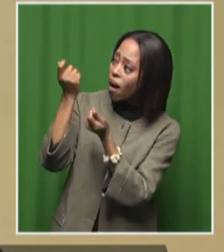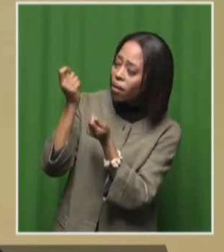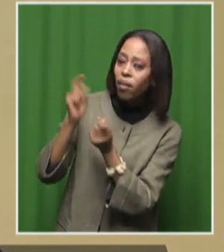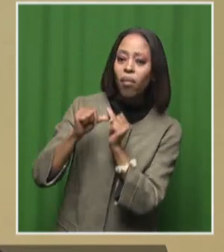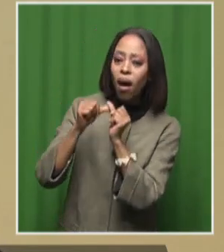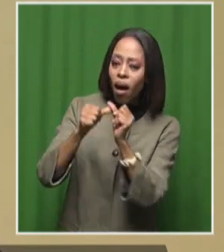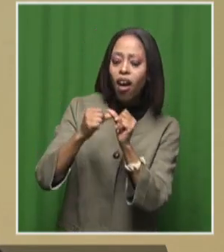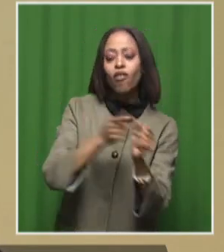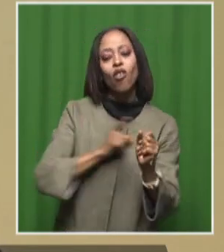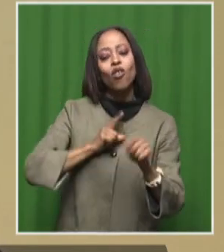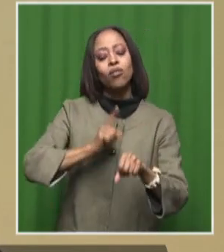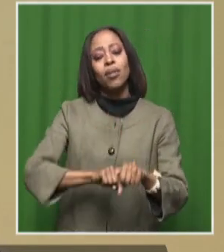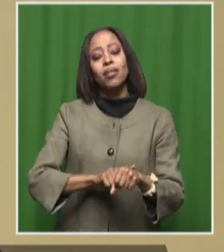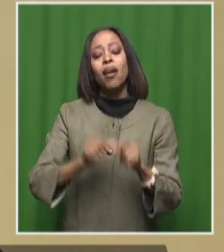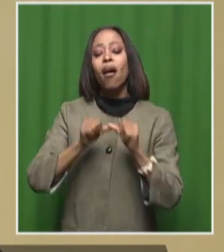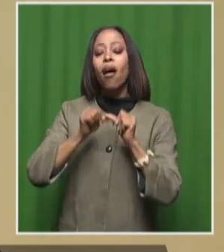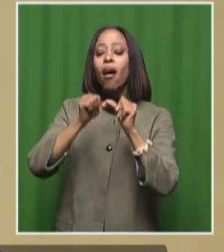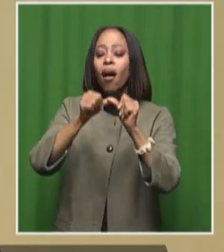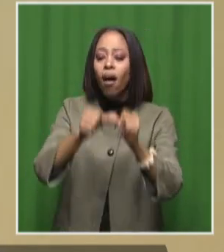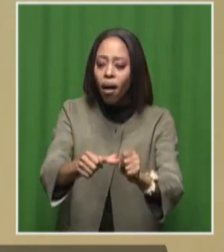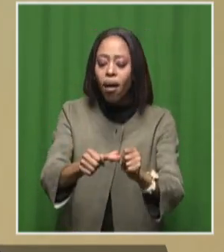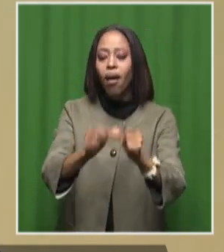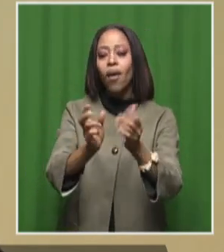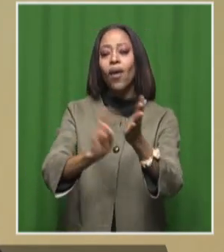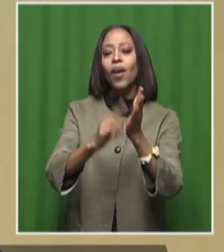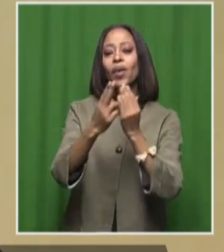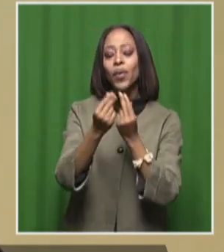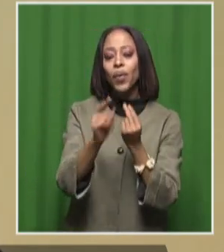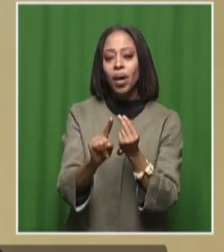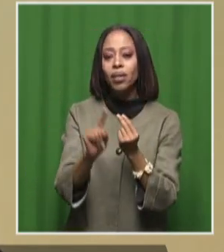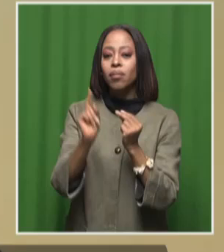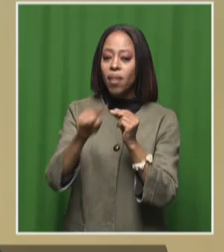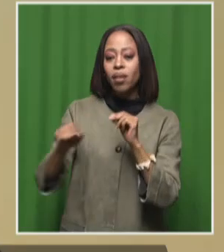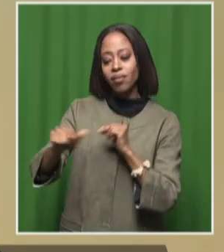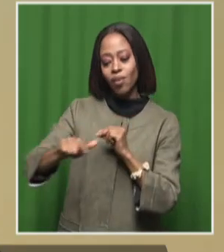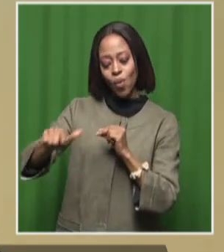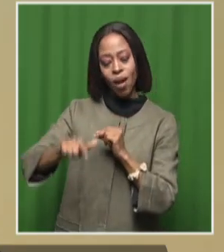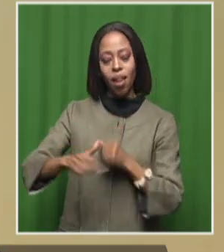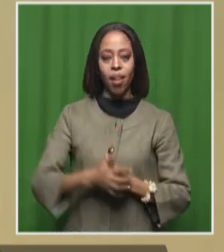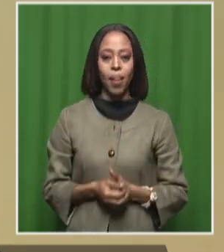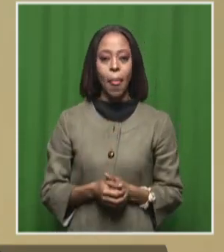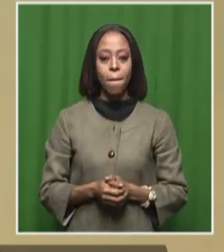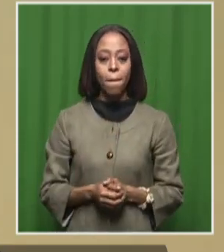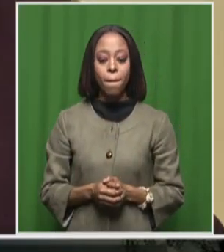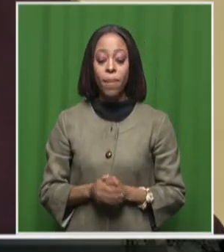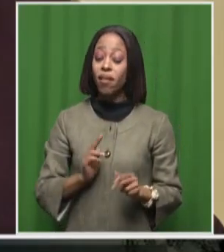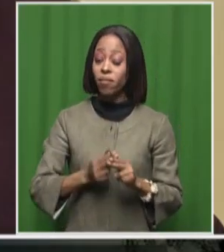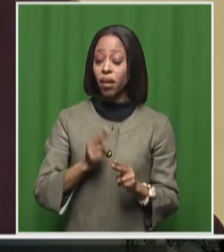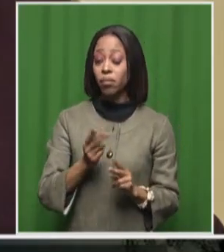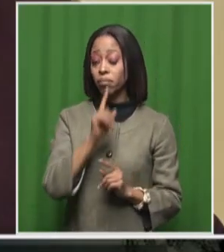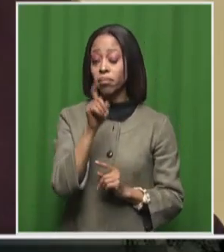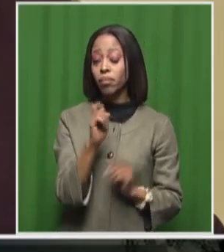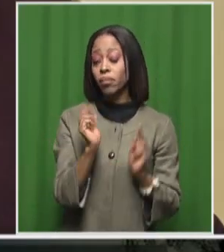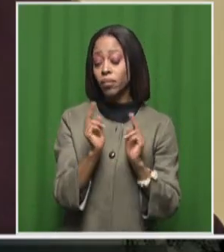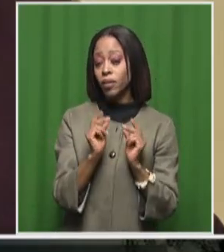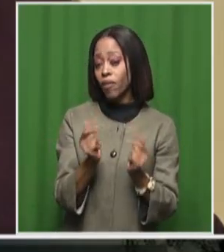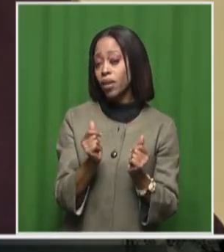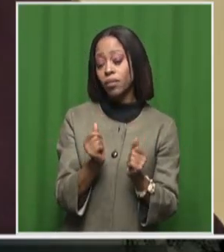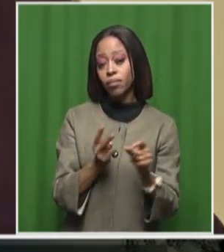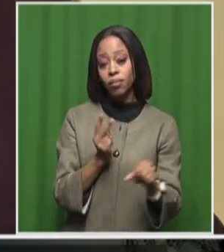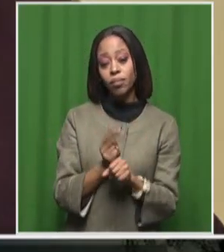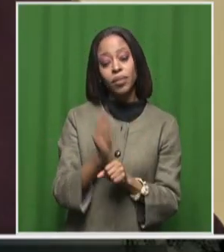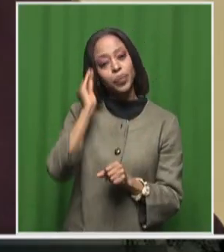sustainable. And for it to be sustainable, it has to be mostly domestic funding. Yeah. Just finally, Doctor, very, very quickly, the one